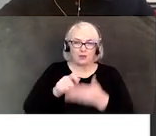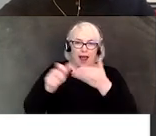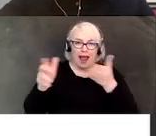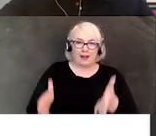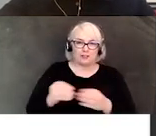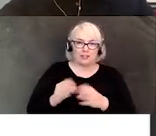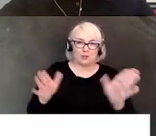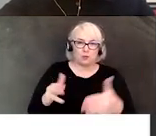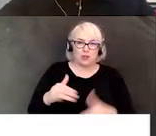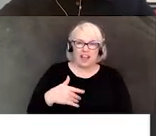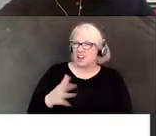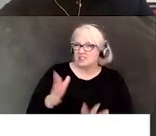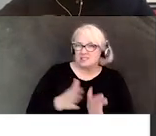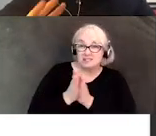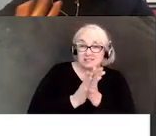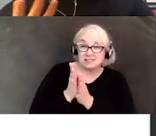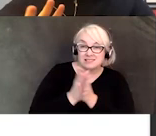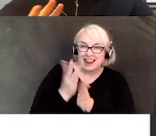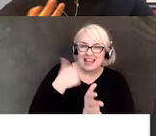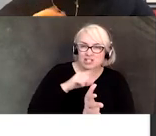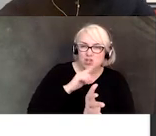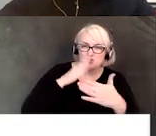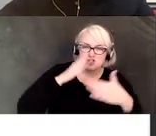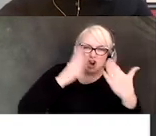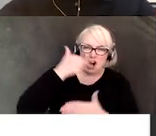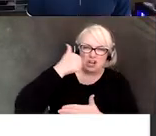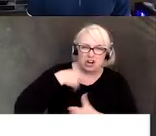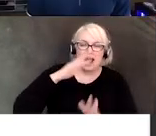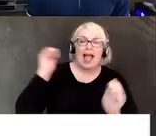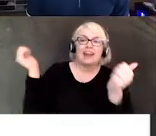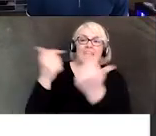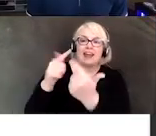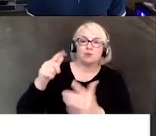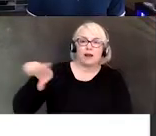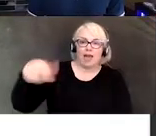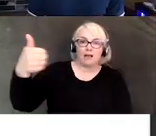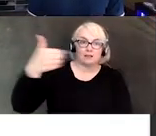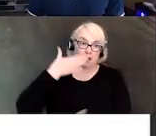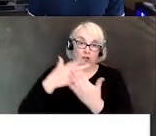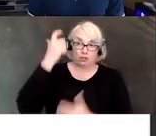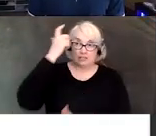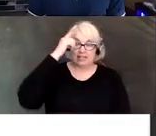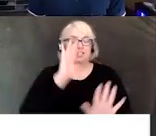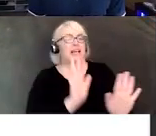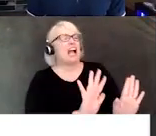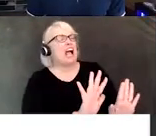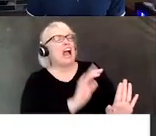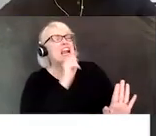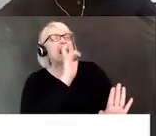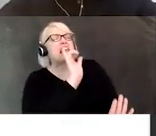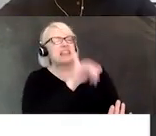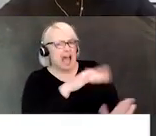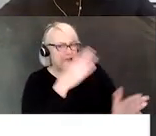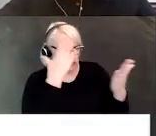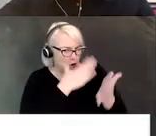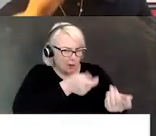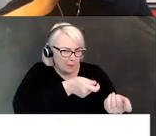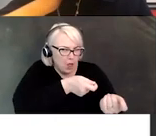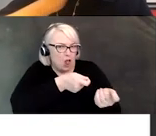everyone else with good sense would be like, yeah, but like, not that dark, pull it back to where it should be.